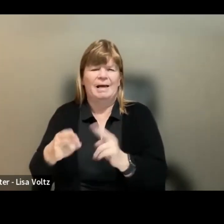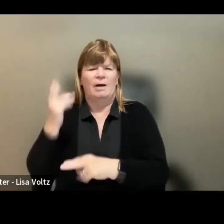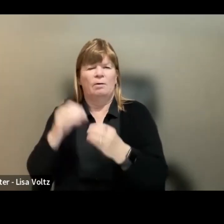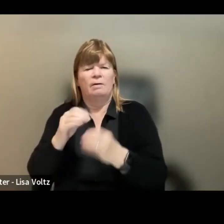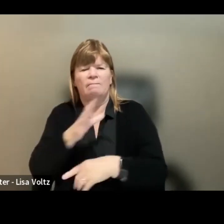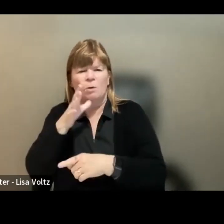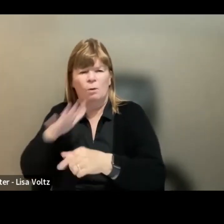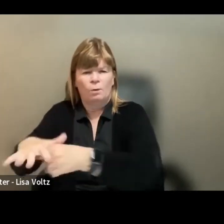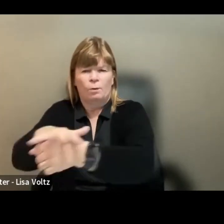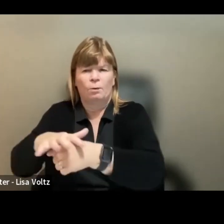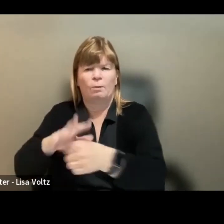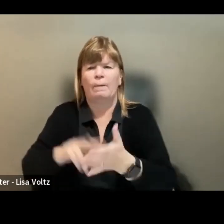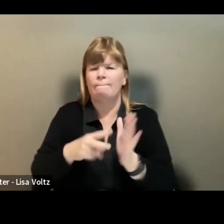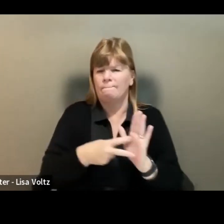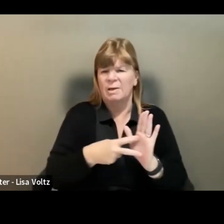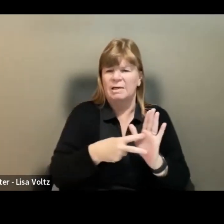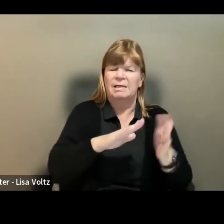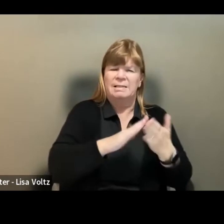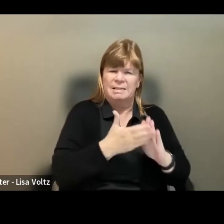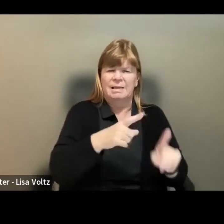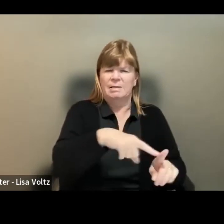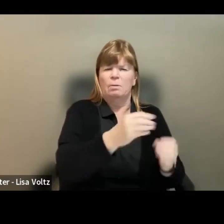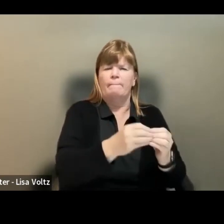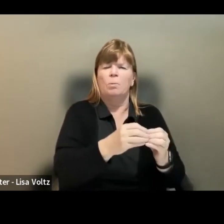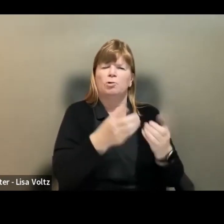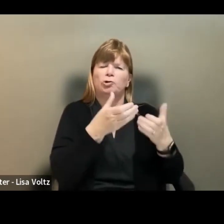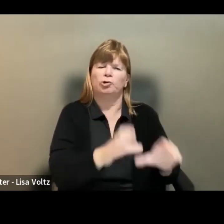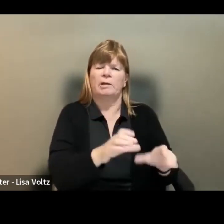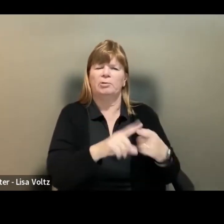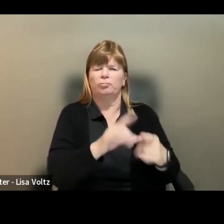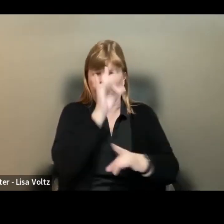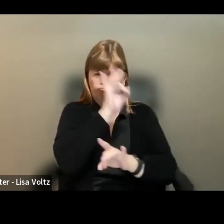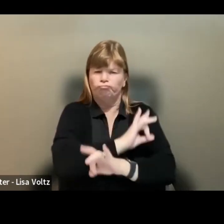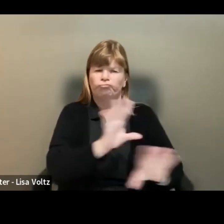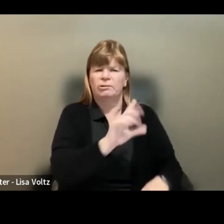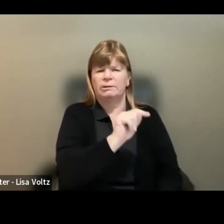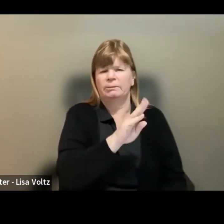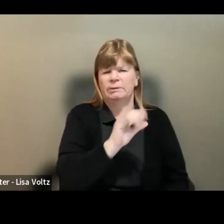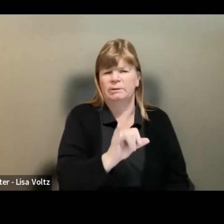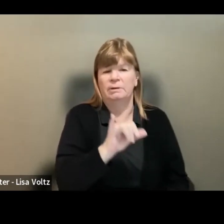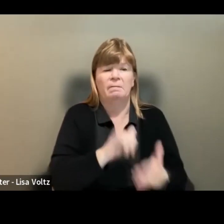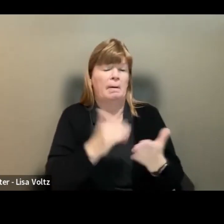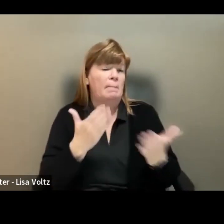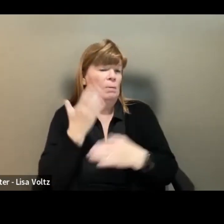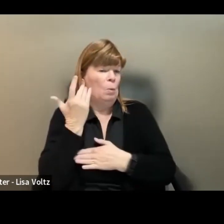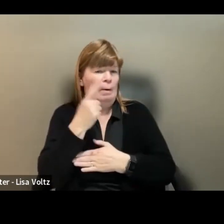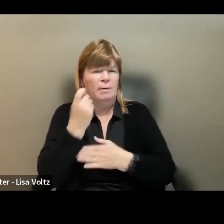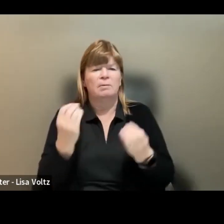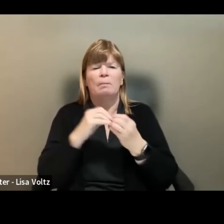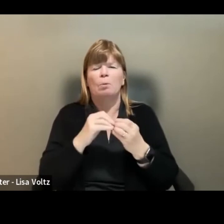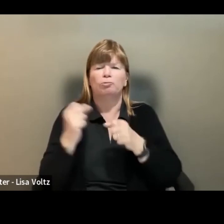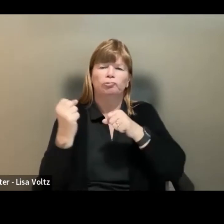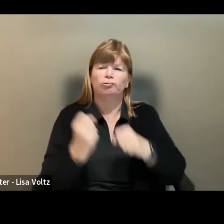that rural residents are at greater risk of sustaining more severe TBIs. This could be possibly due to higher prevalence